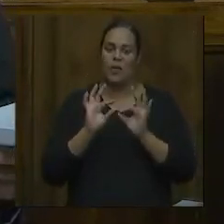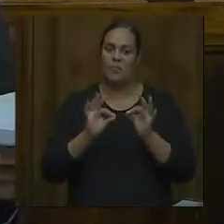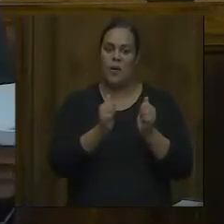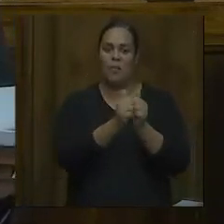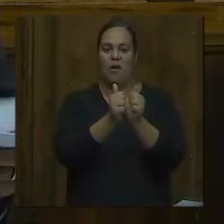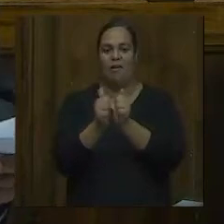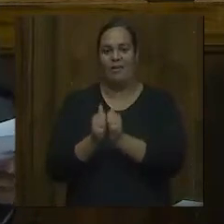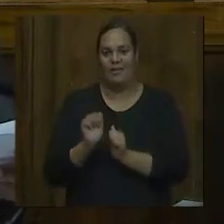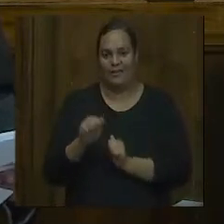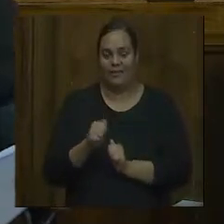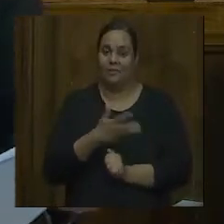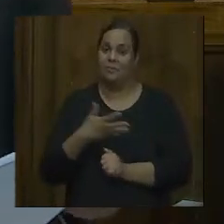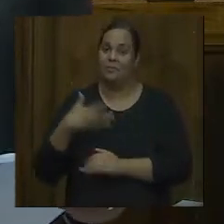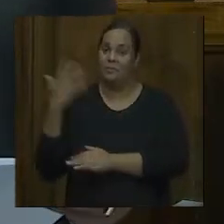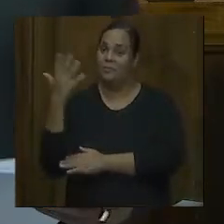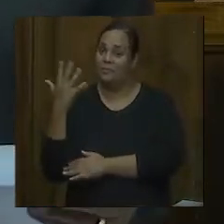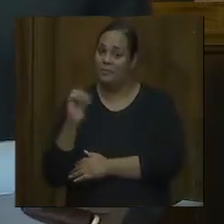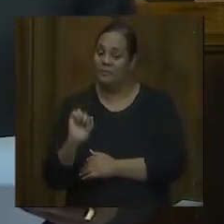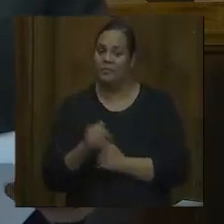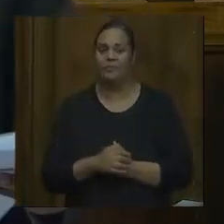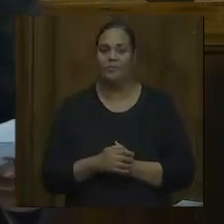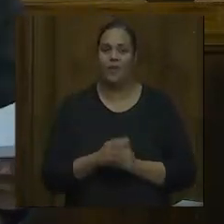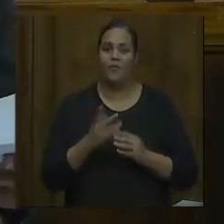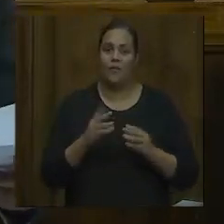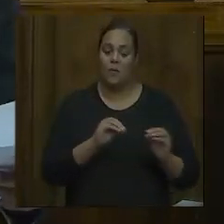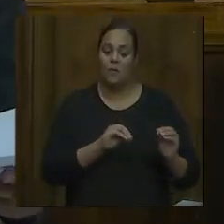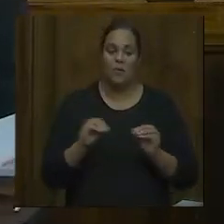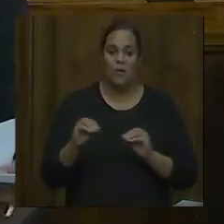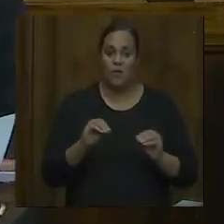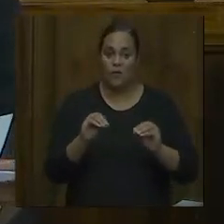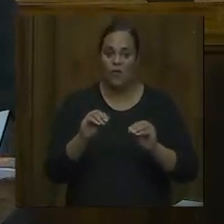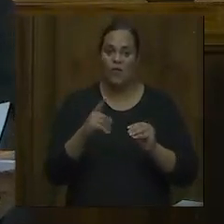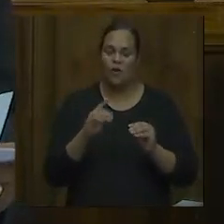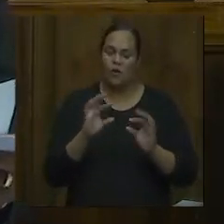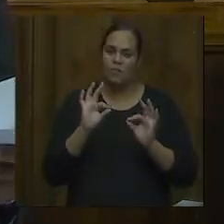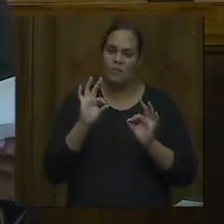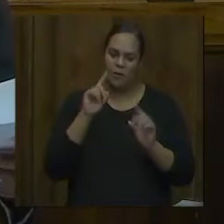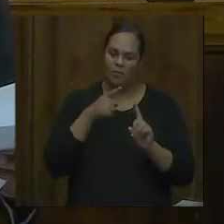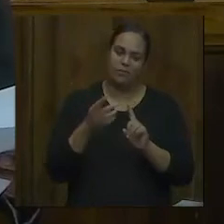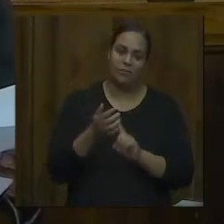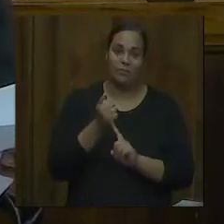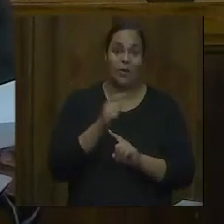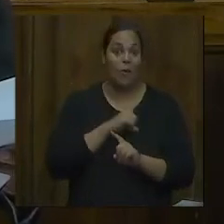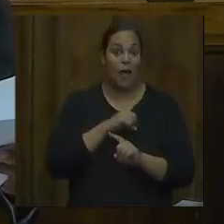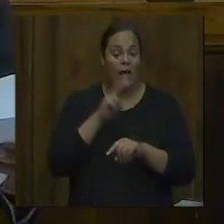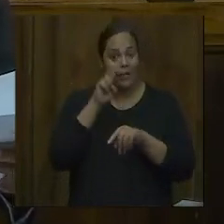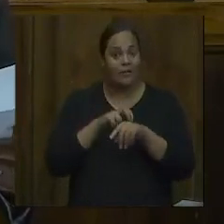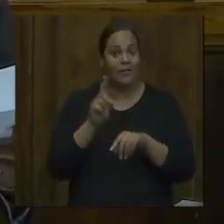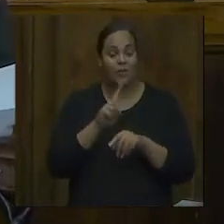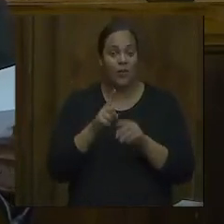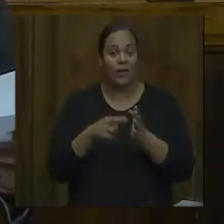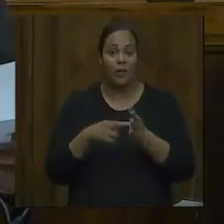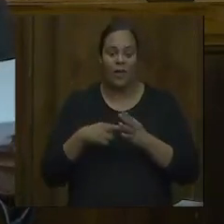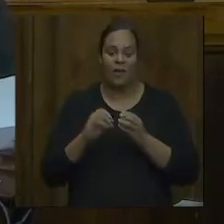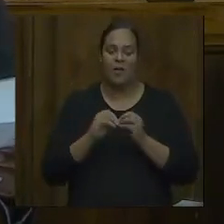partnerships. Madam Speaker, to move towards excellence requires making